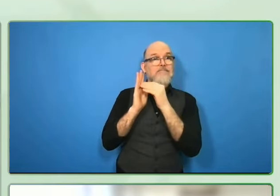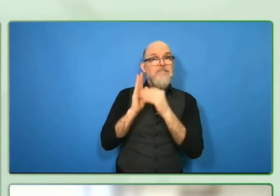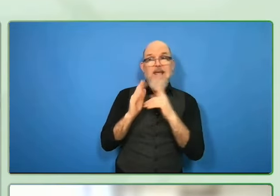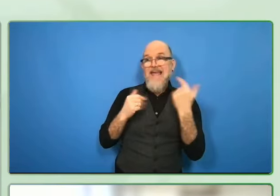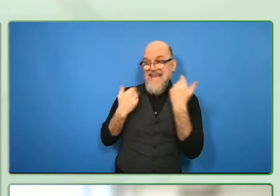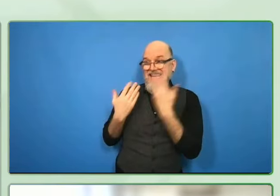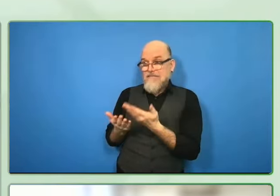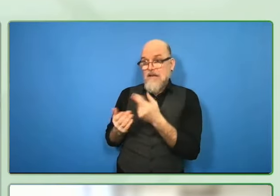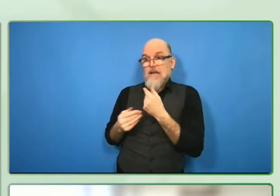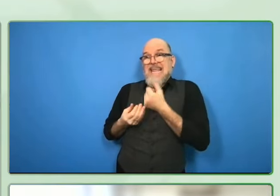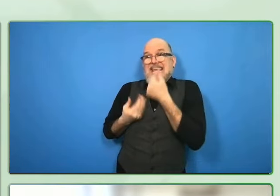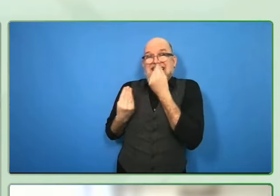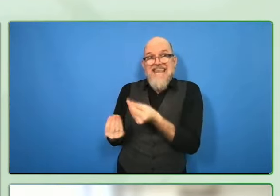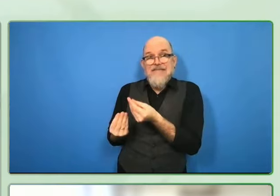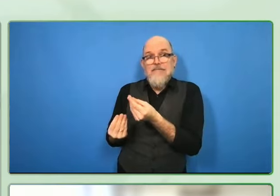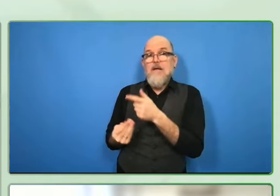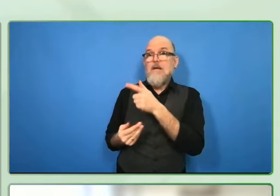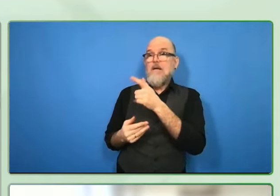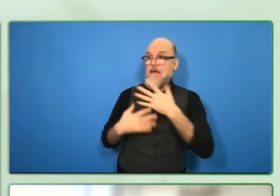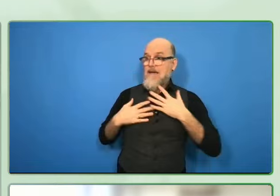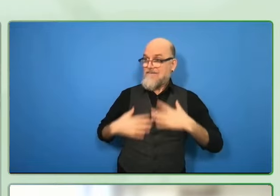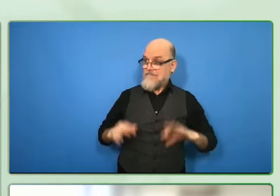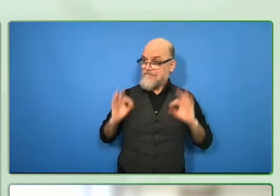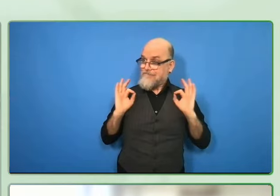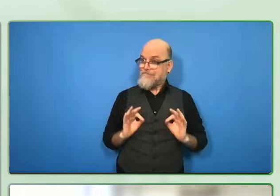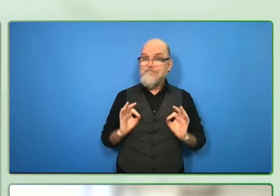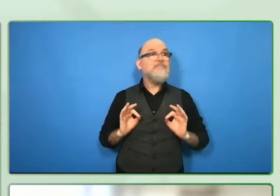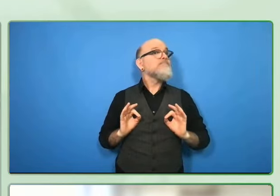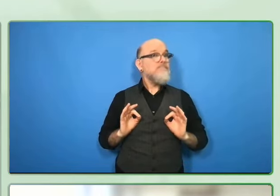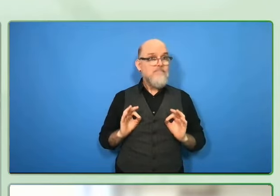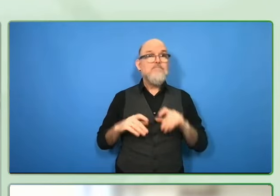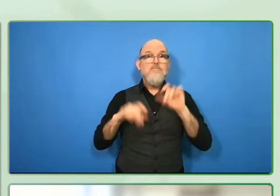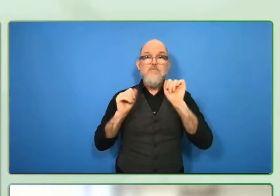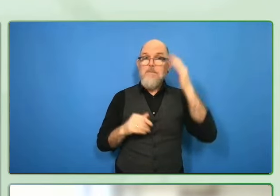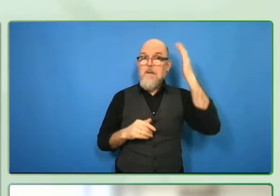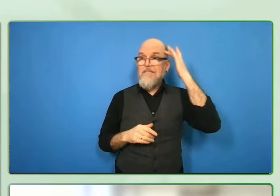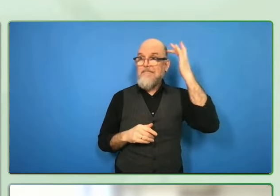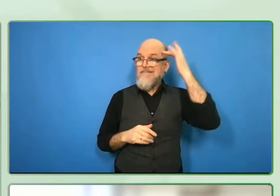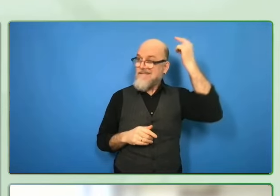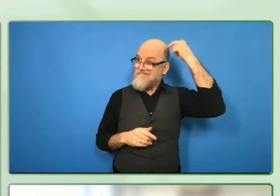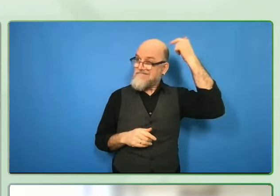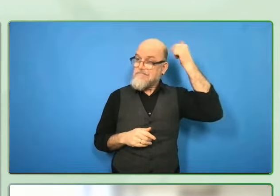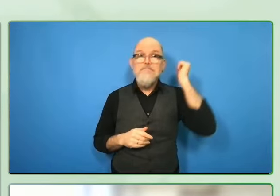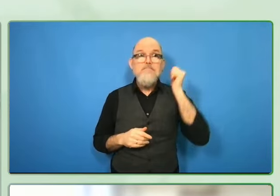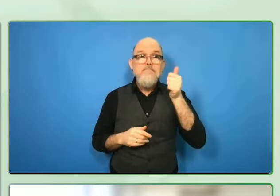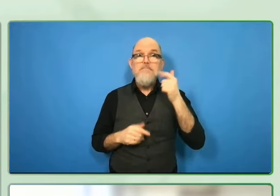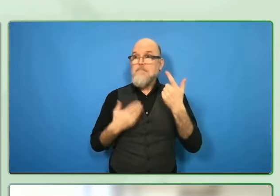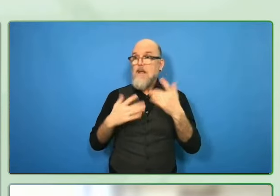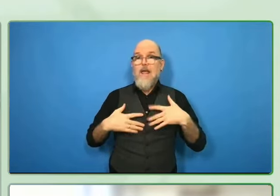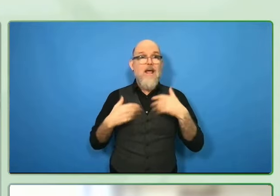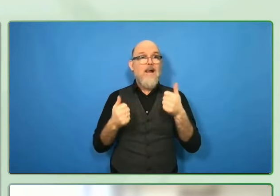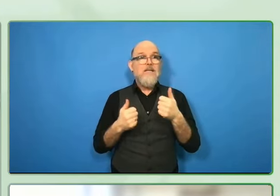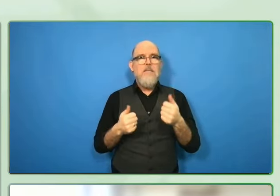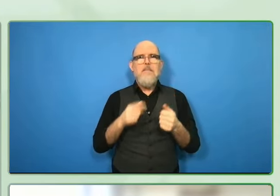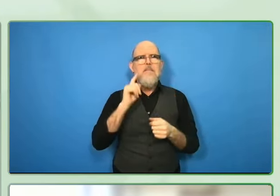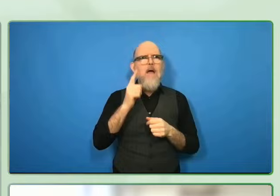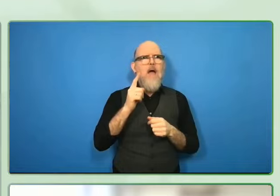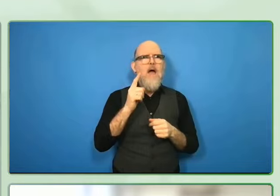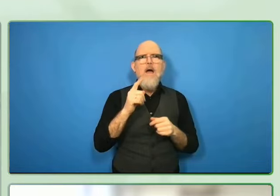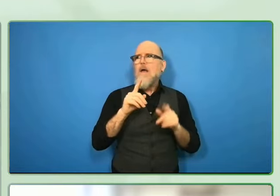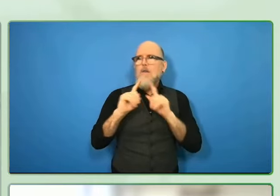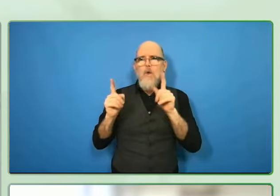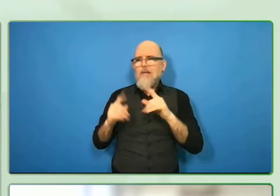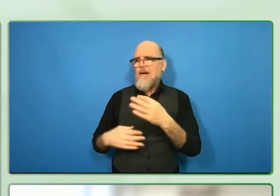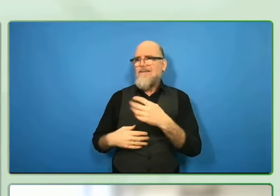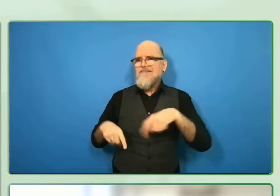has impact on the mental health, stresses and anxieties. And on top of that, they lose their